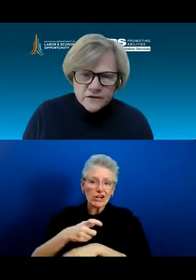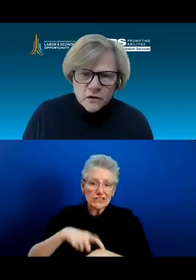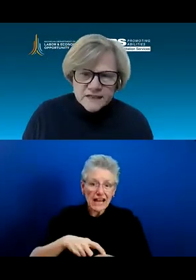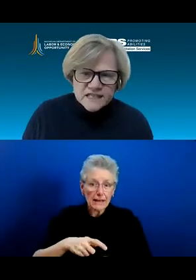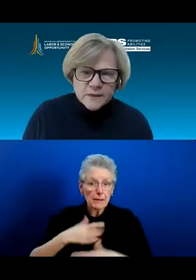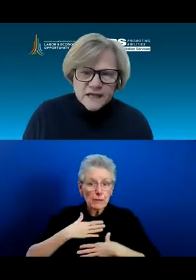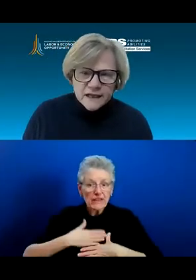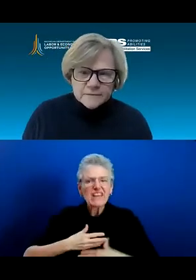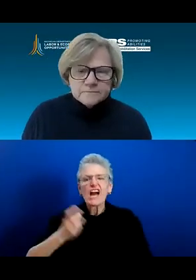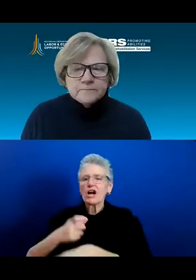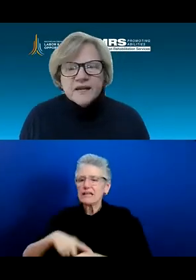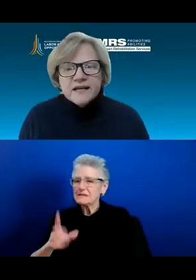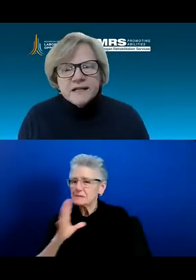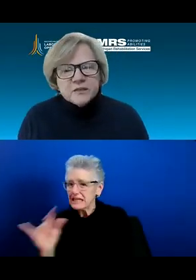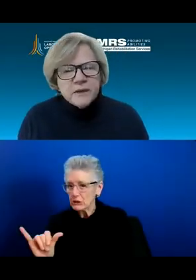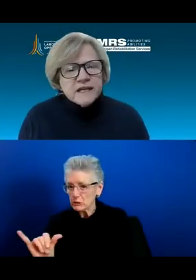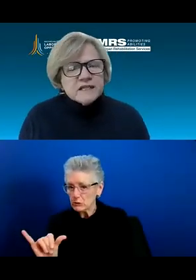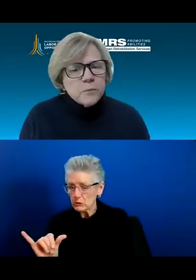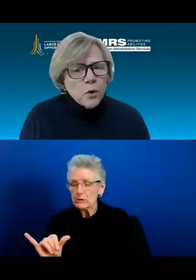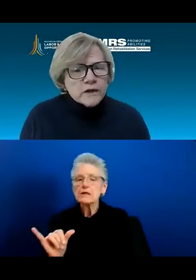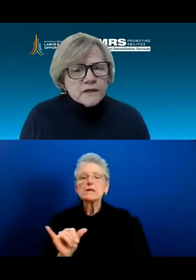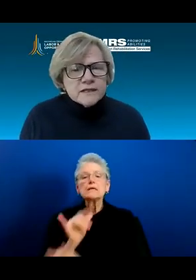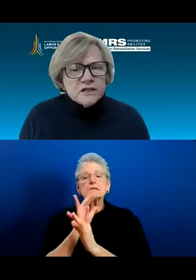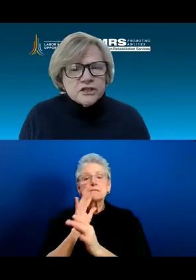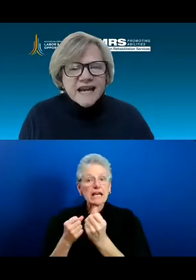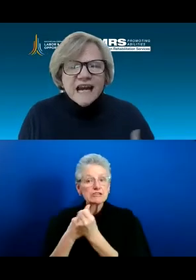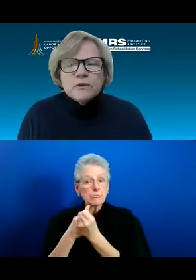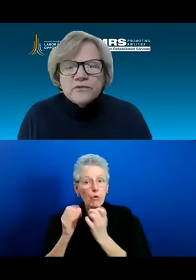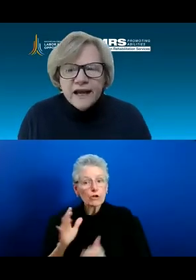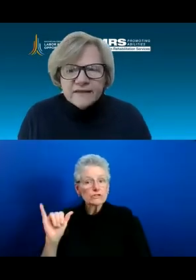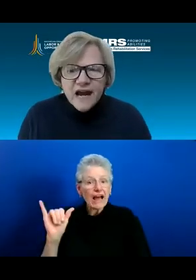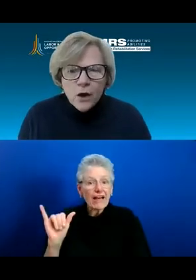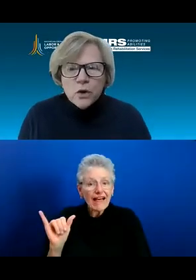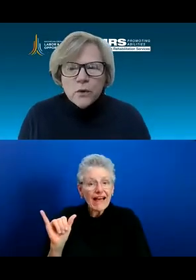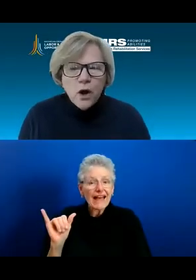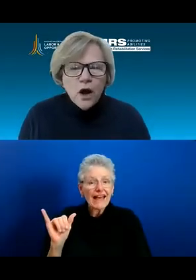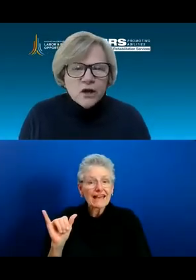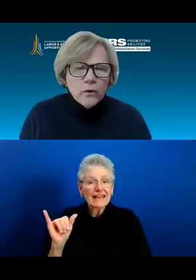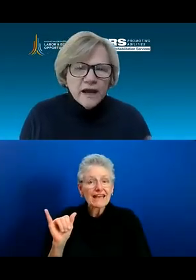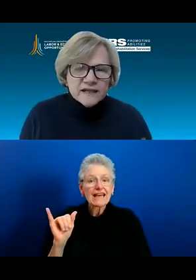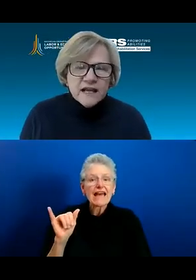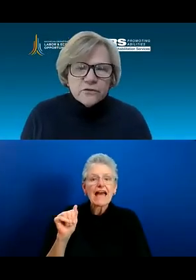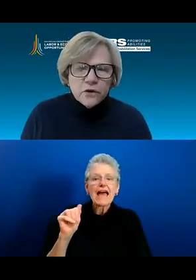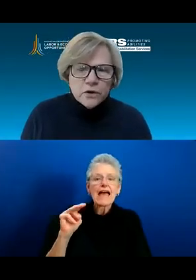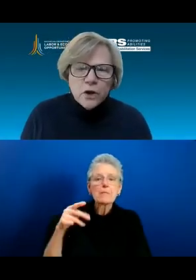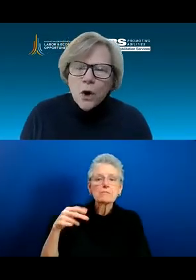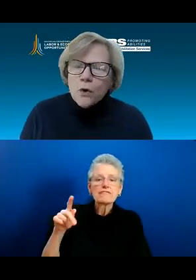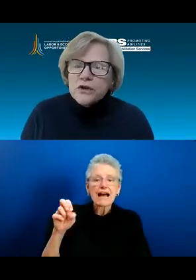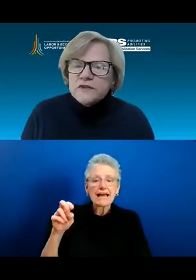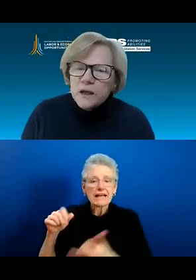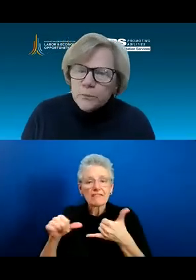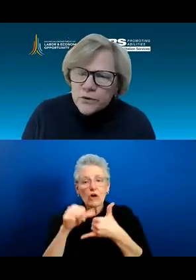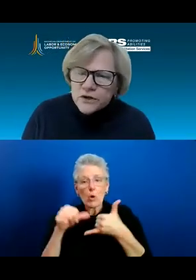have difficulty speaking. Speaking supports, such as amplifying the outgoing audio on a telephone